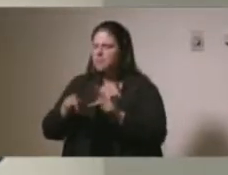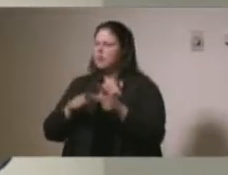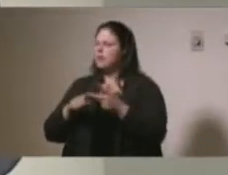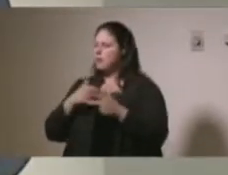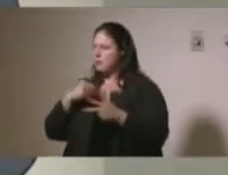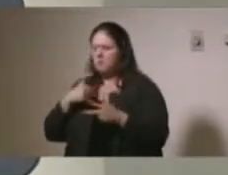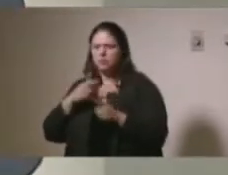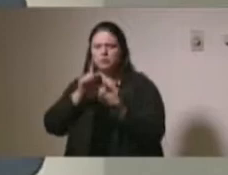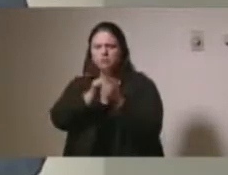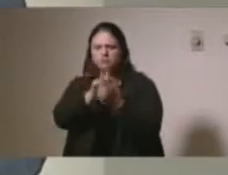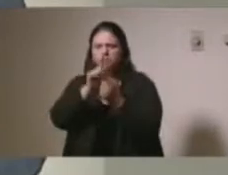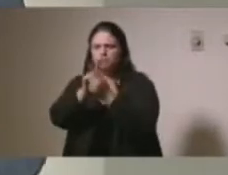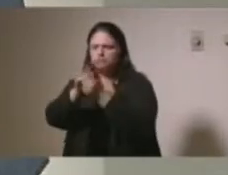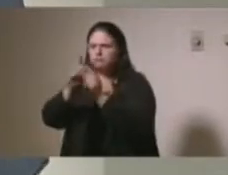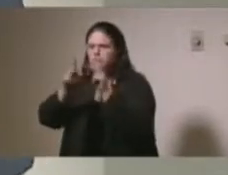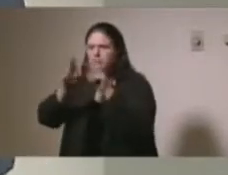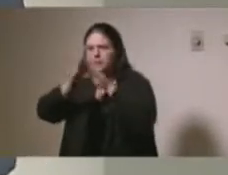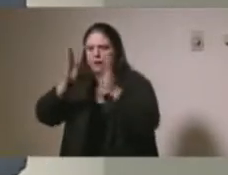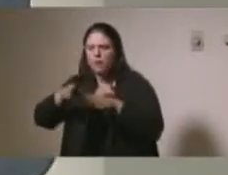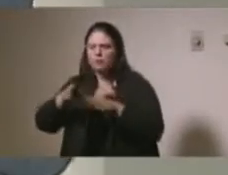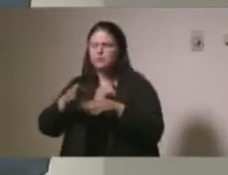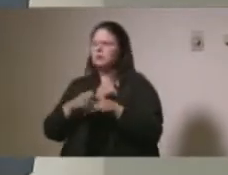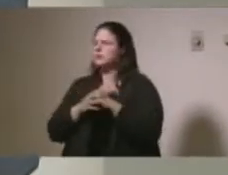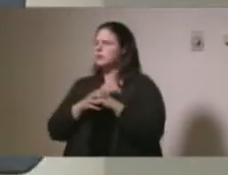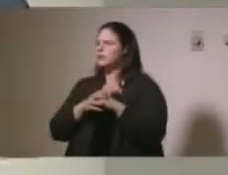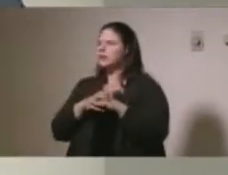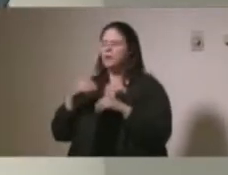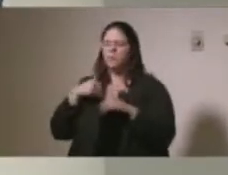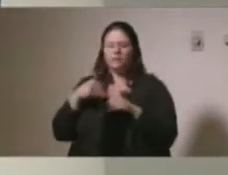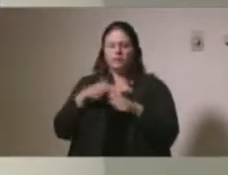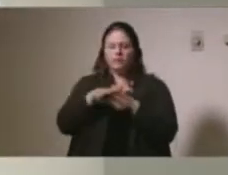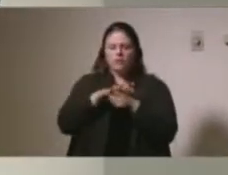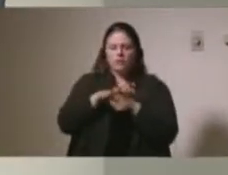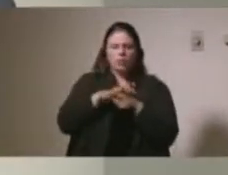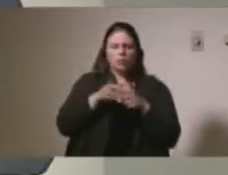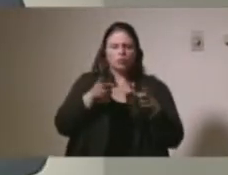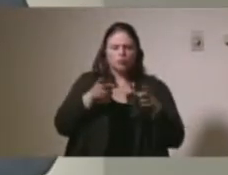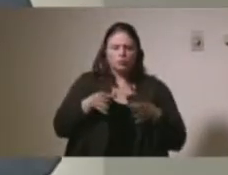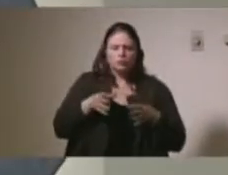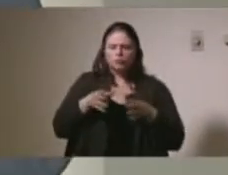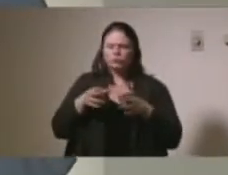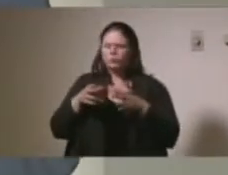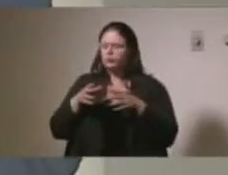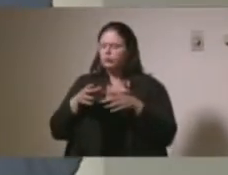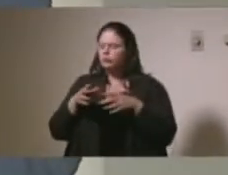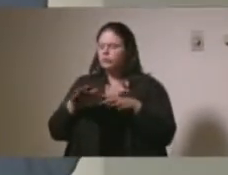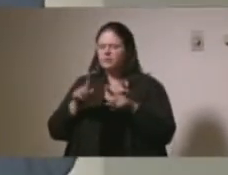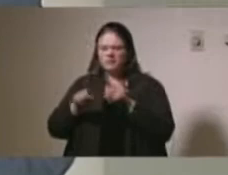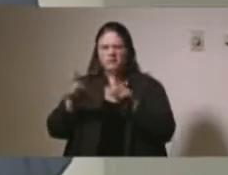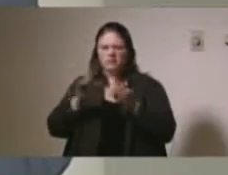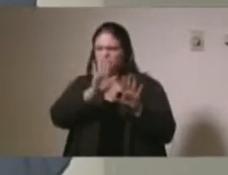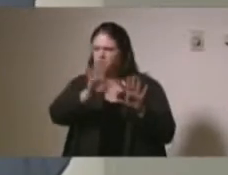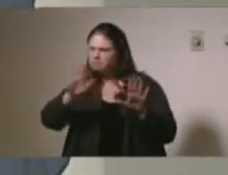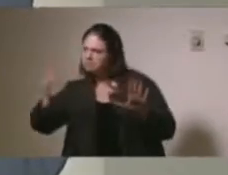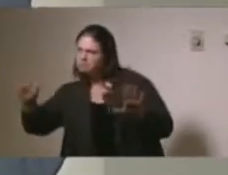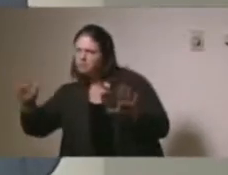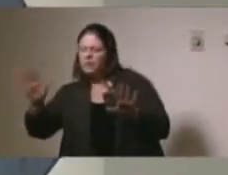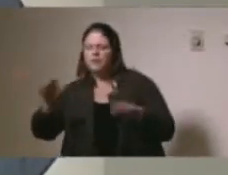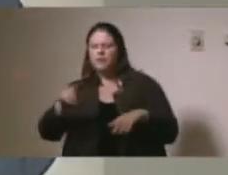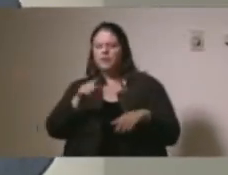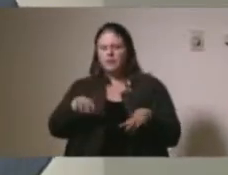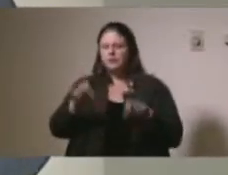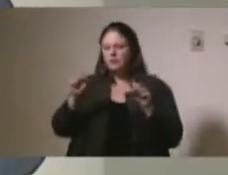got local presidents and directors of regions who've organized days